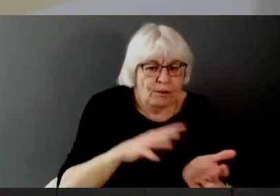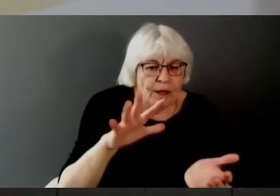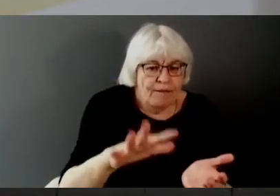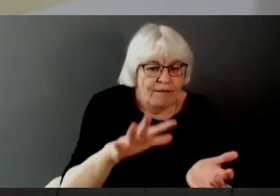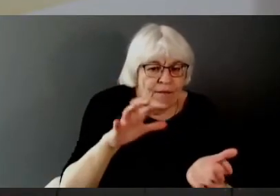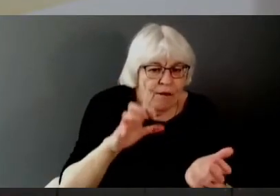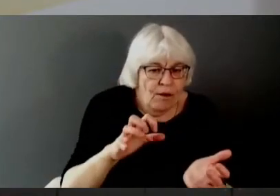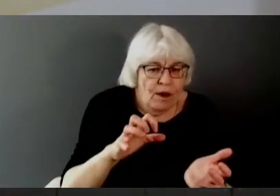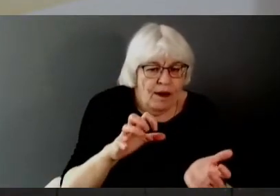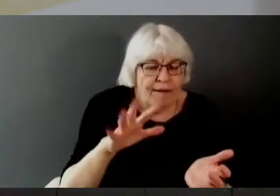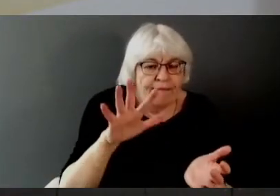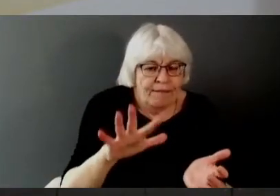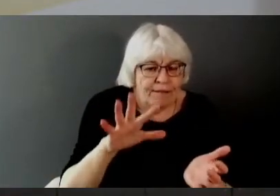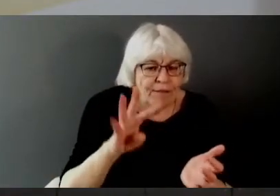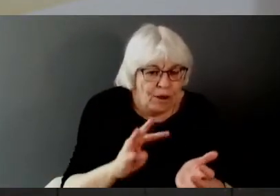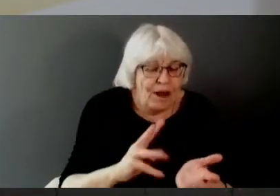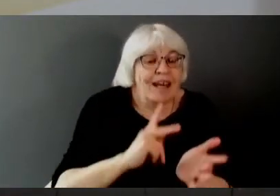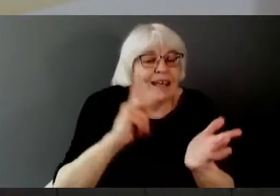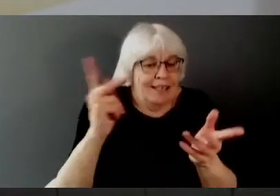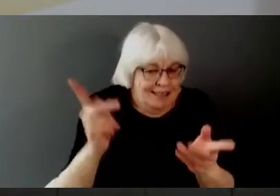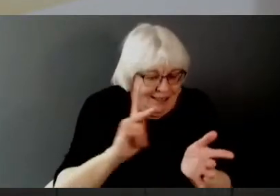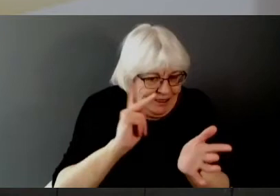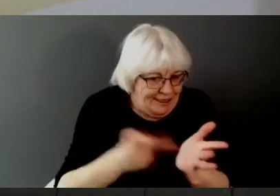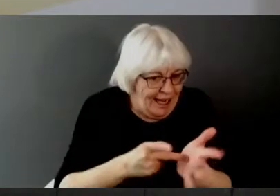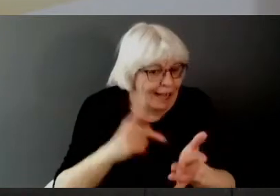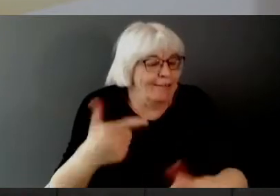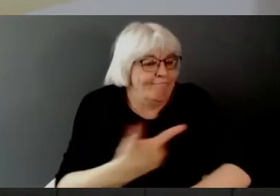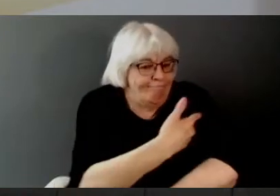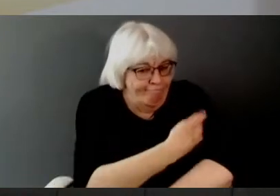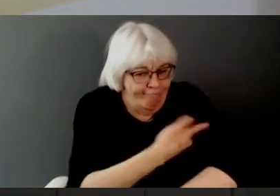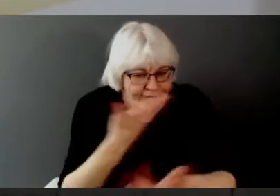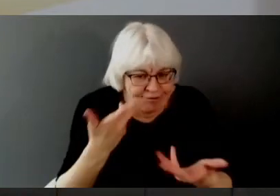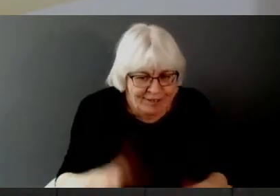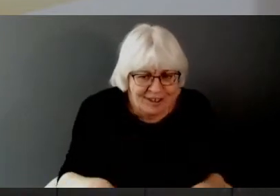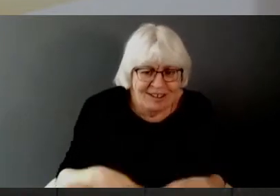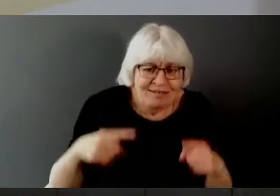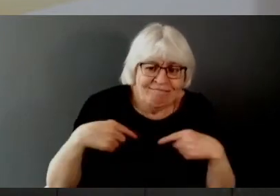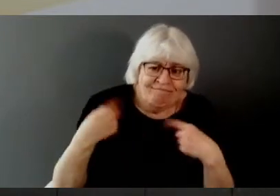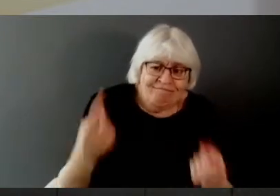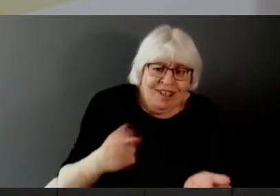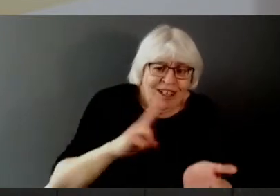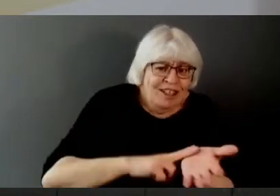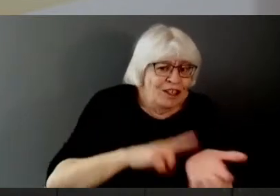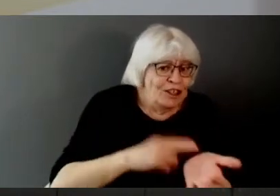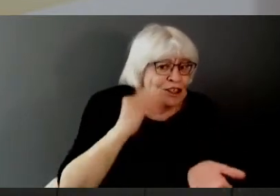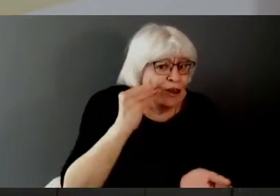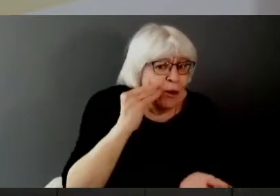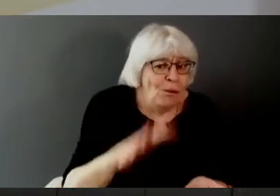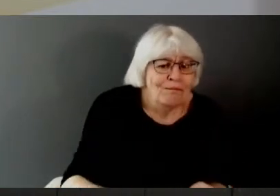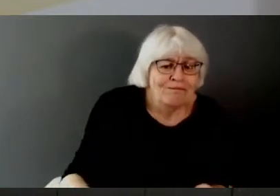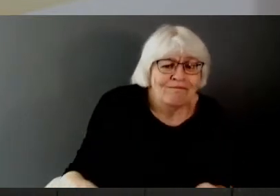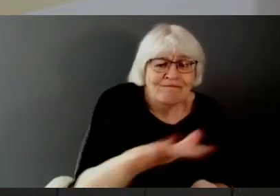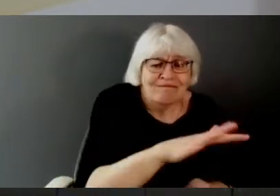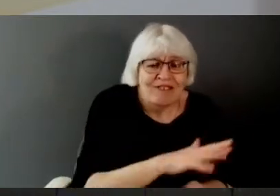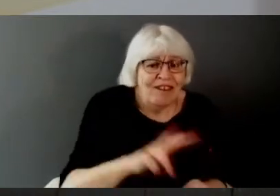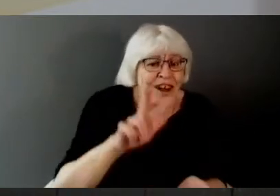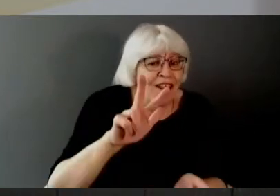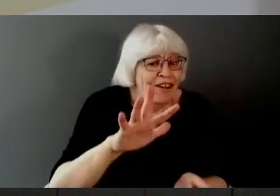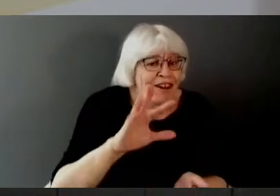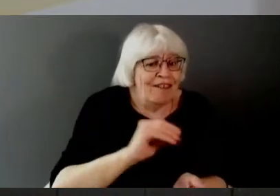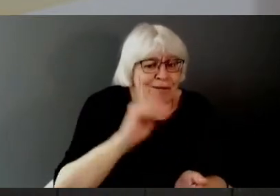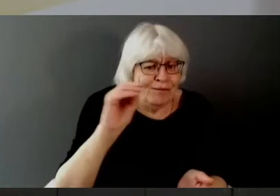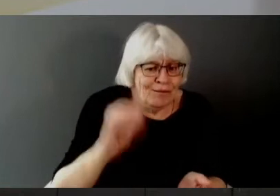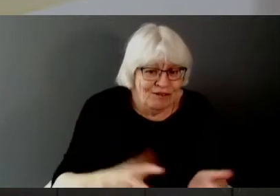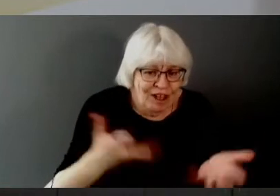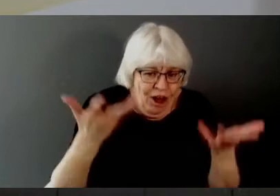the first week in long-term care, over 25% of long-term care and community care residents have already received the first dose of the